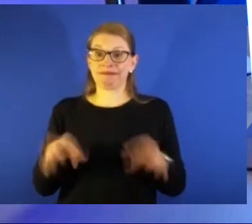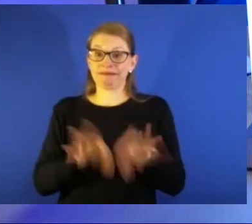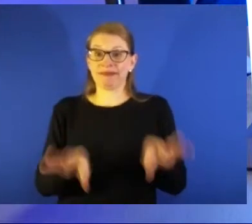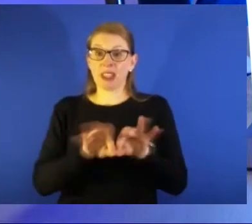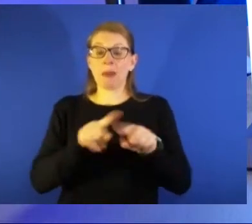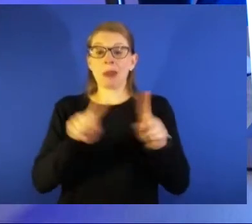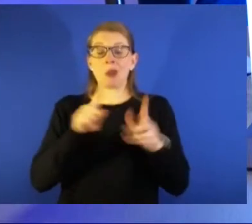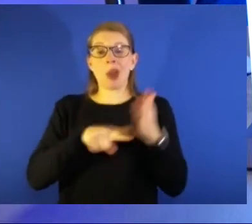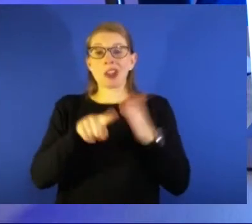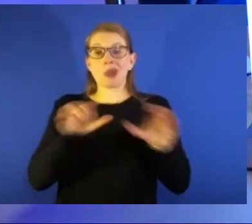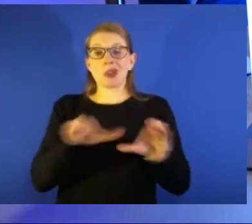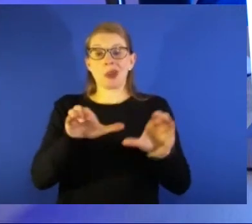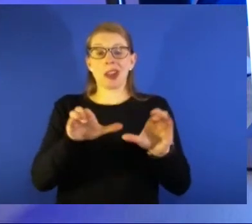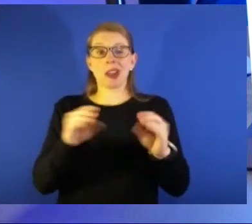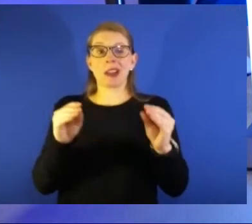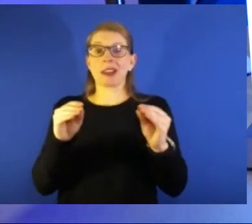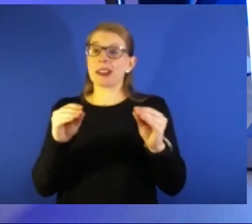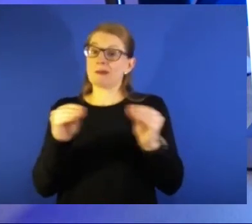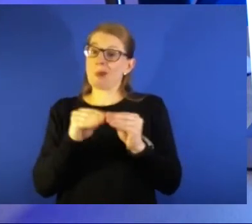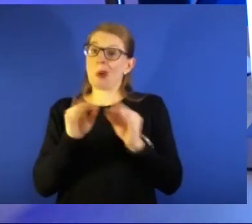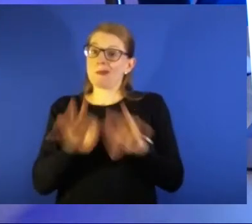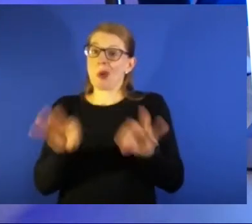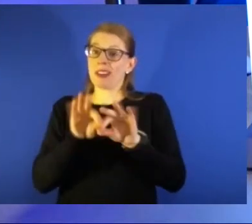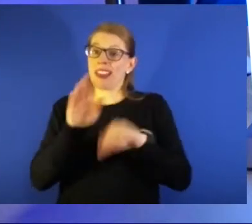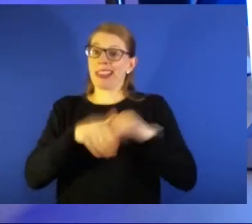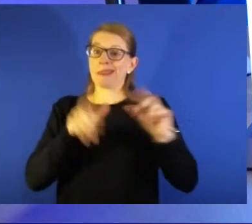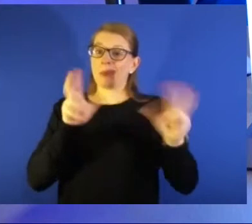is even a bigger deal. Yes. How does this rank as